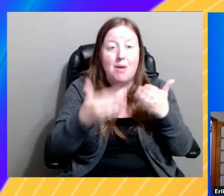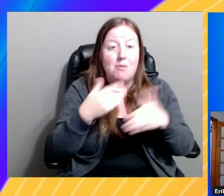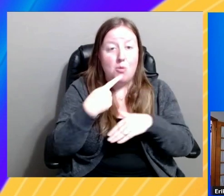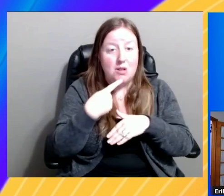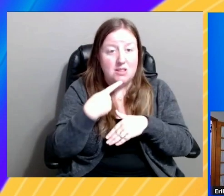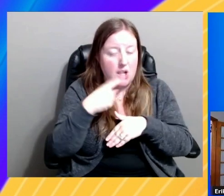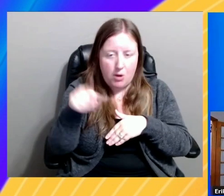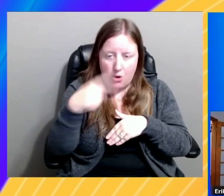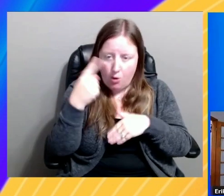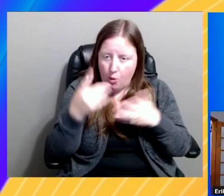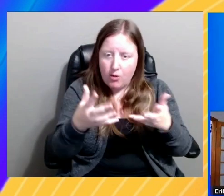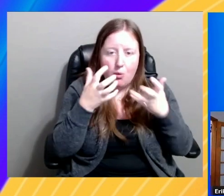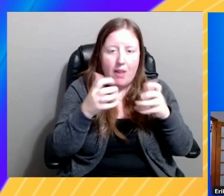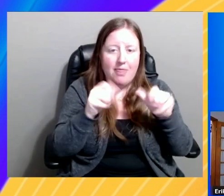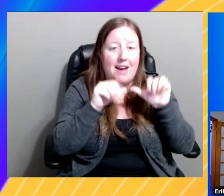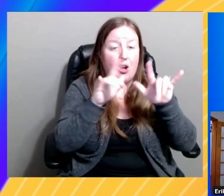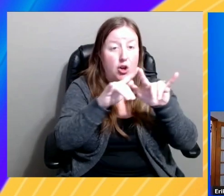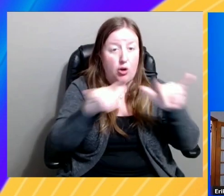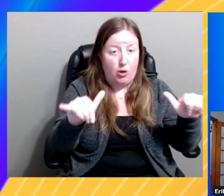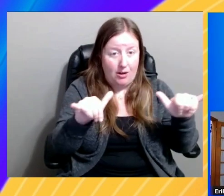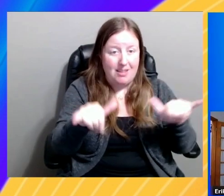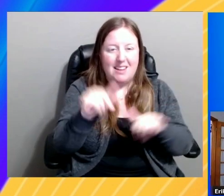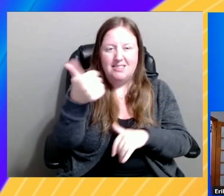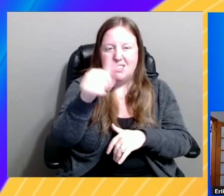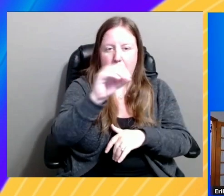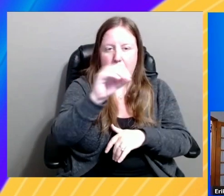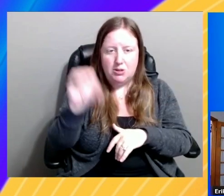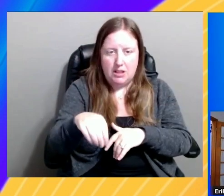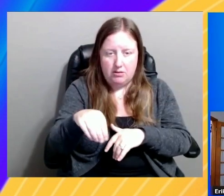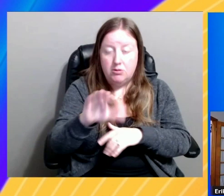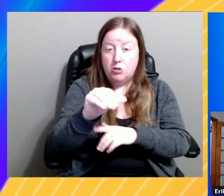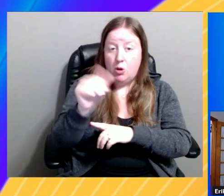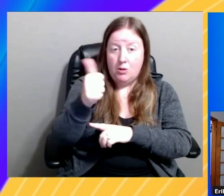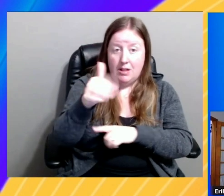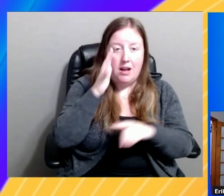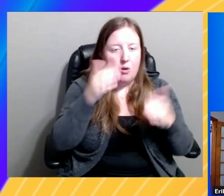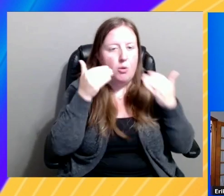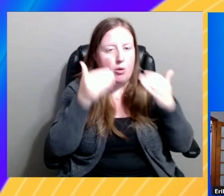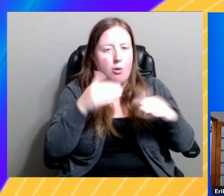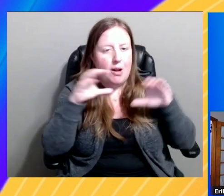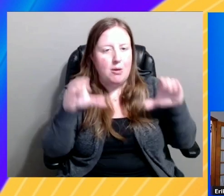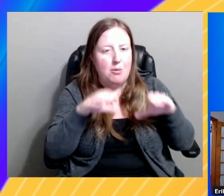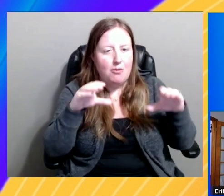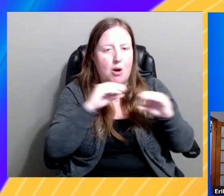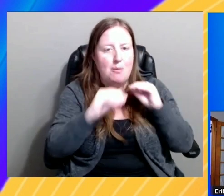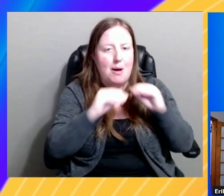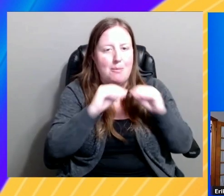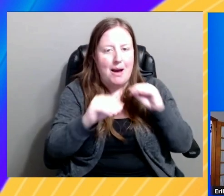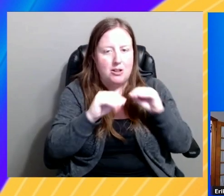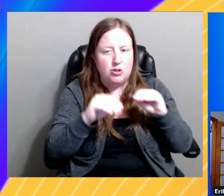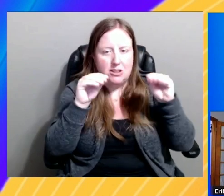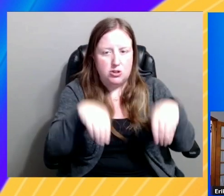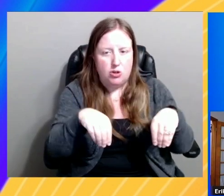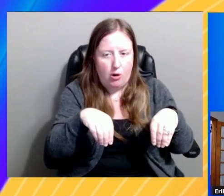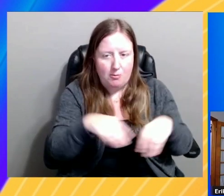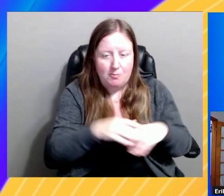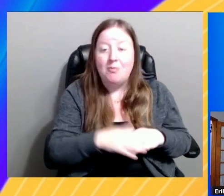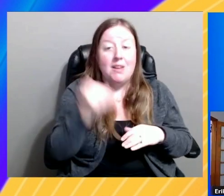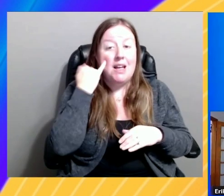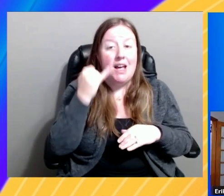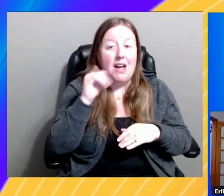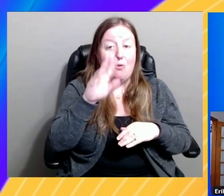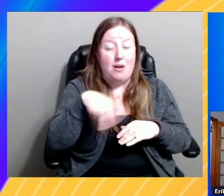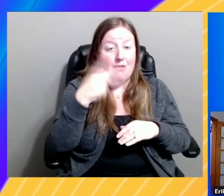it concurrently at 10%. So 10 of those nodes will go ahead and perform a patch install. And if we flip this over to